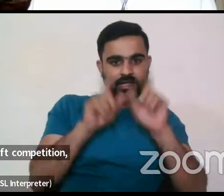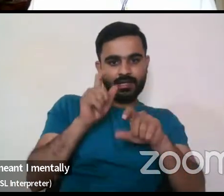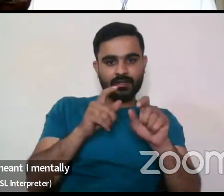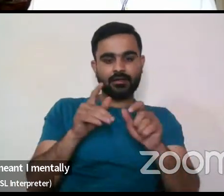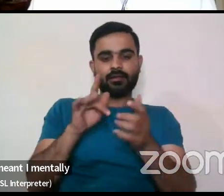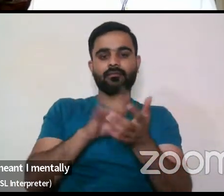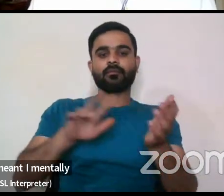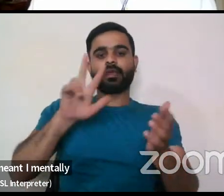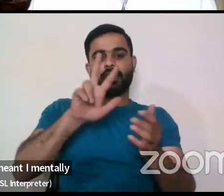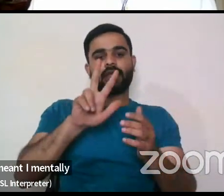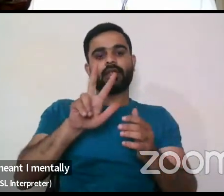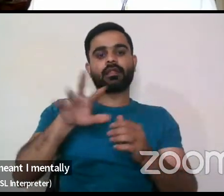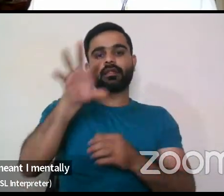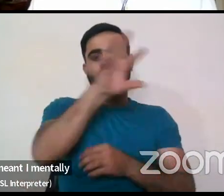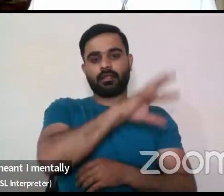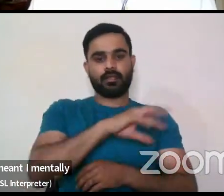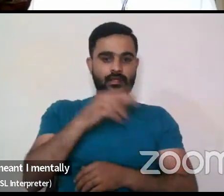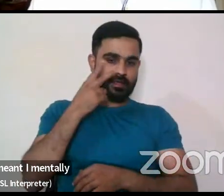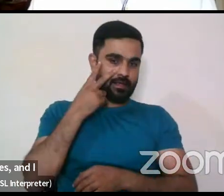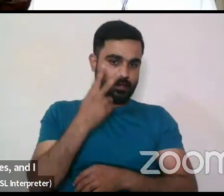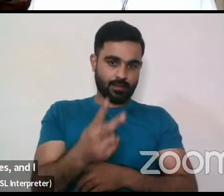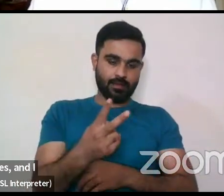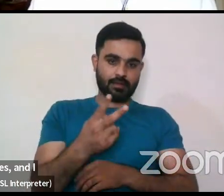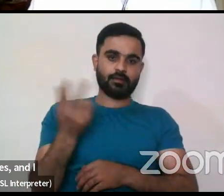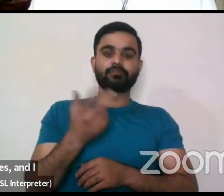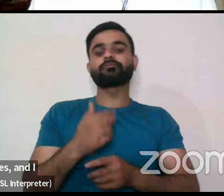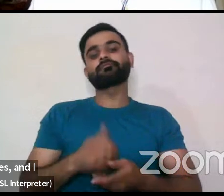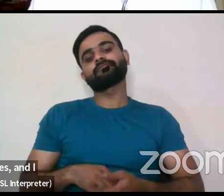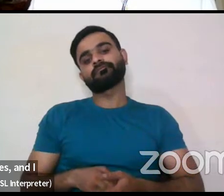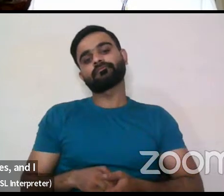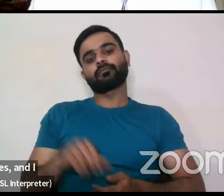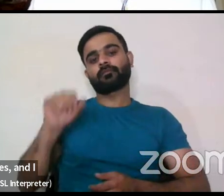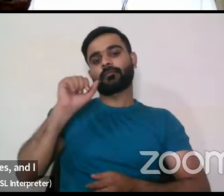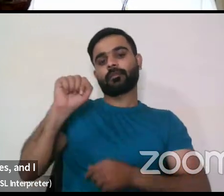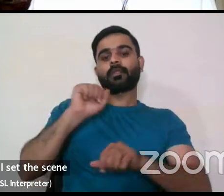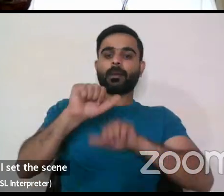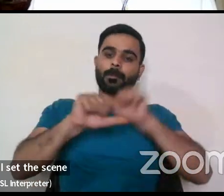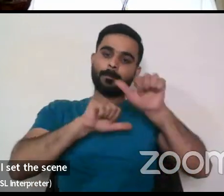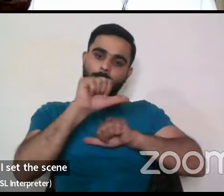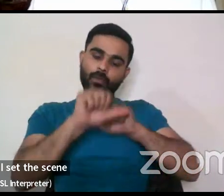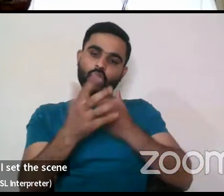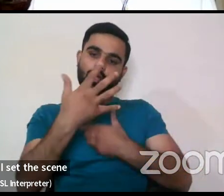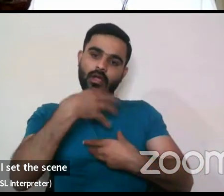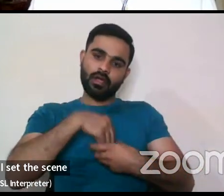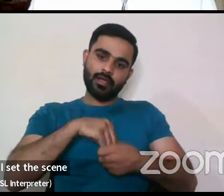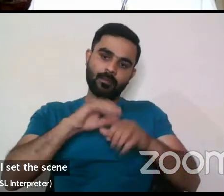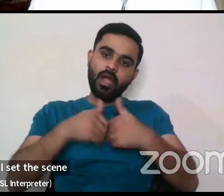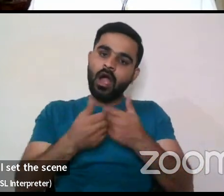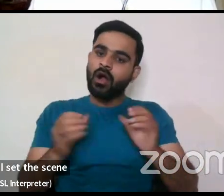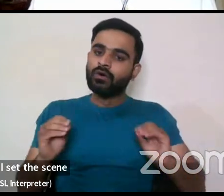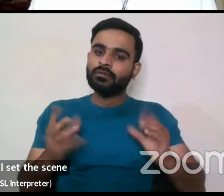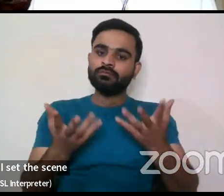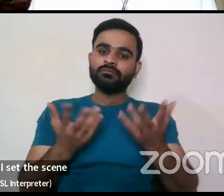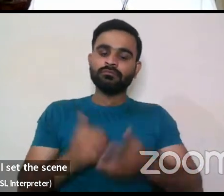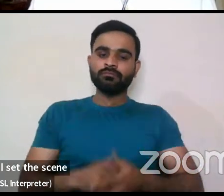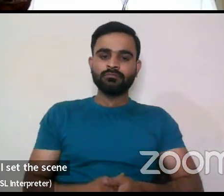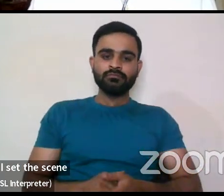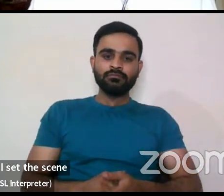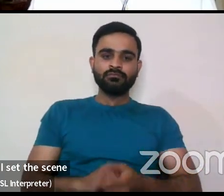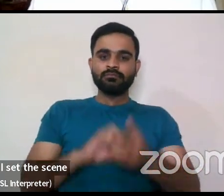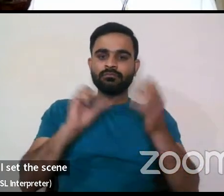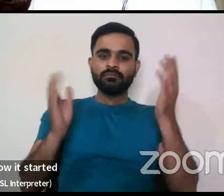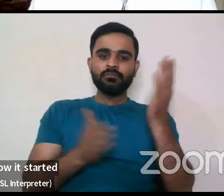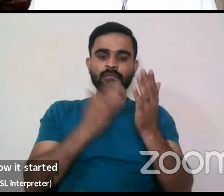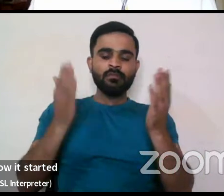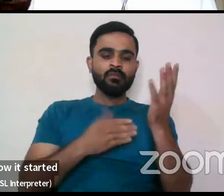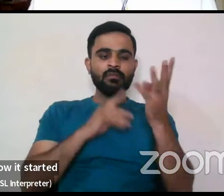8 countries, and I set the scene for their process for adoption and how it started. Chapter 3 looks